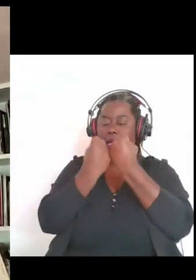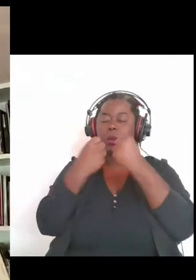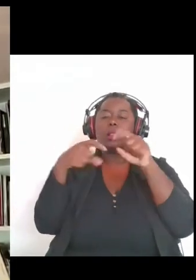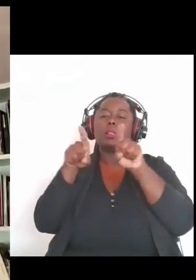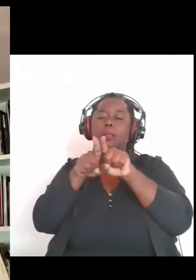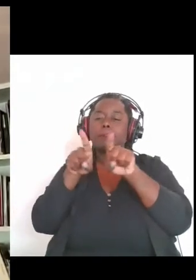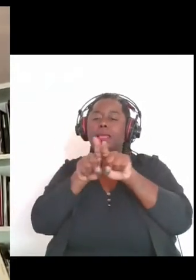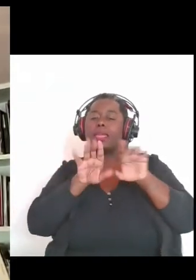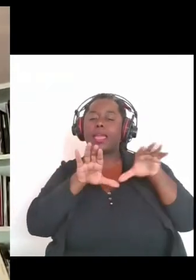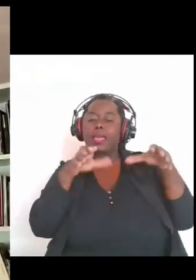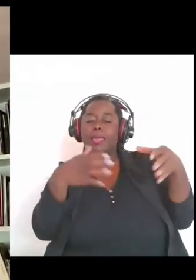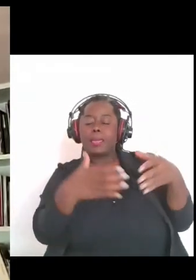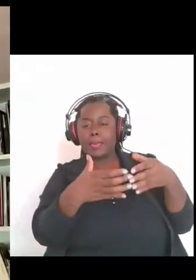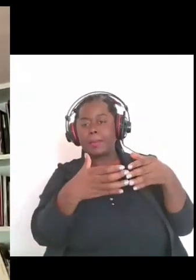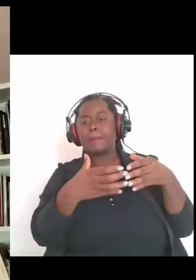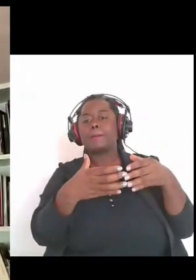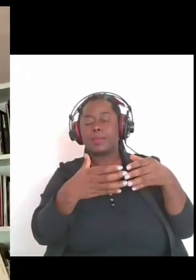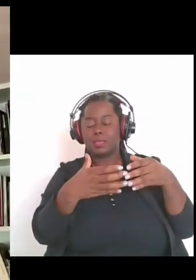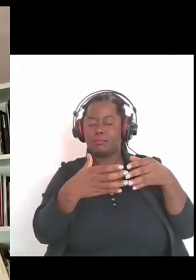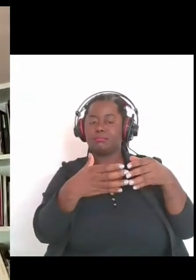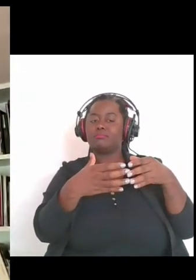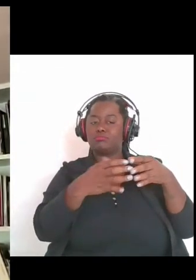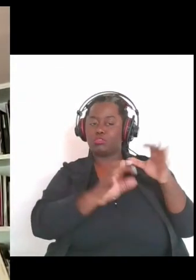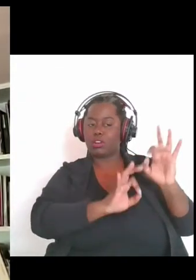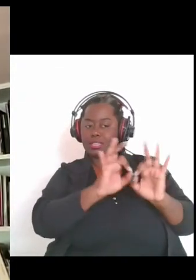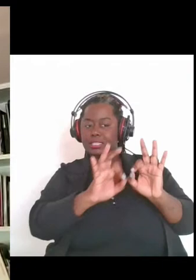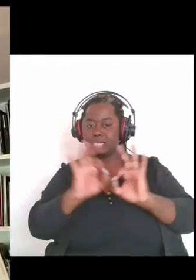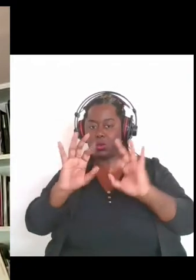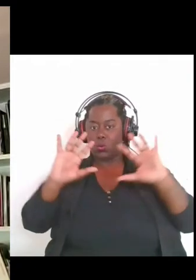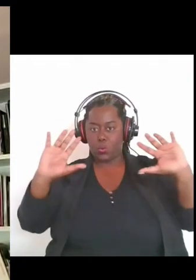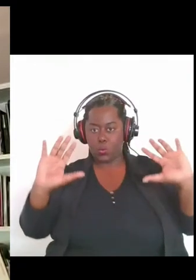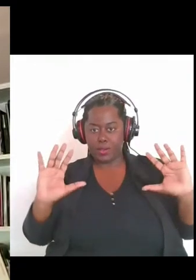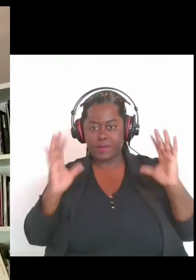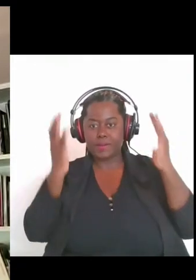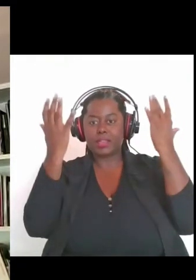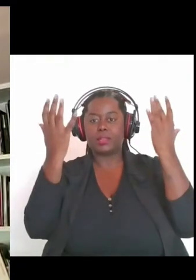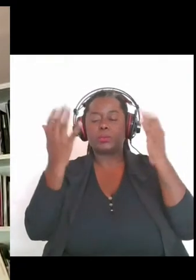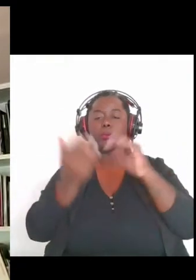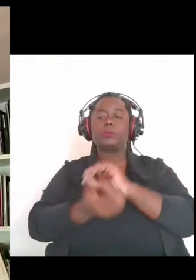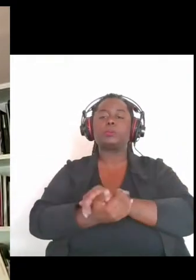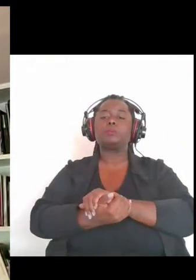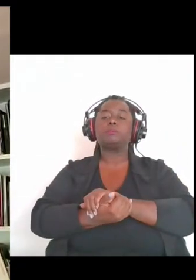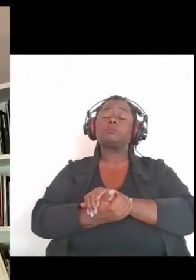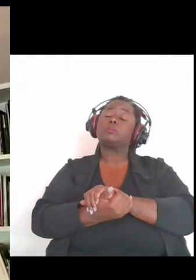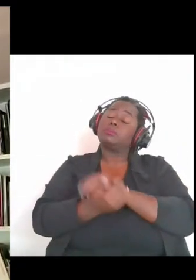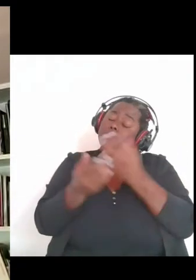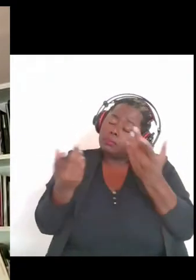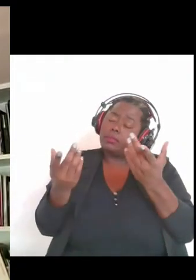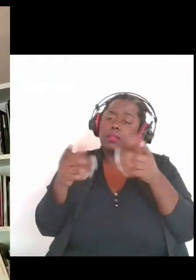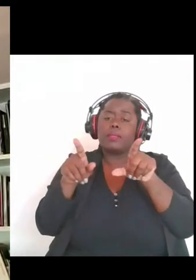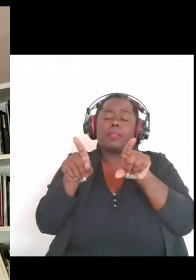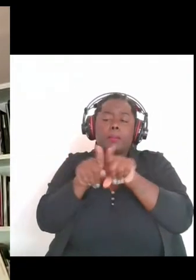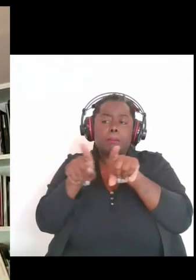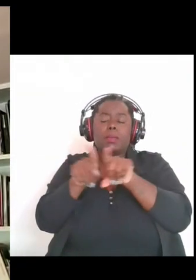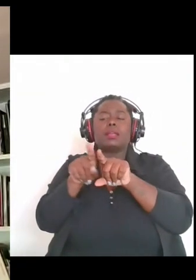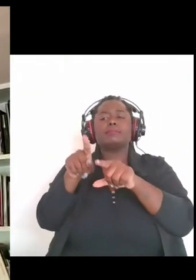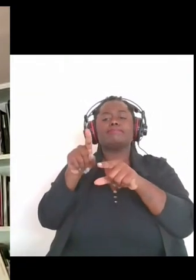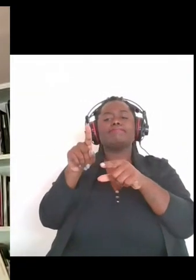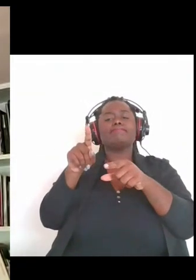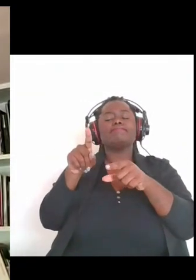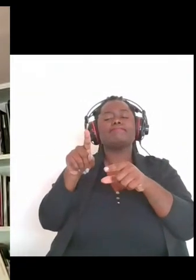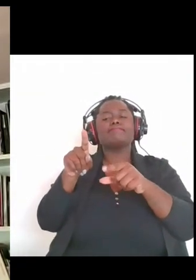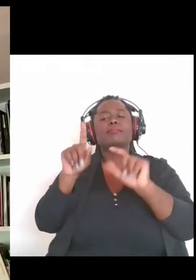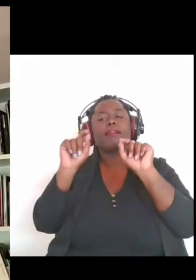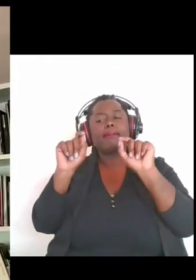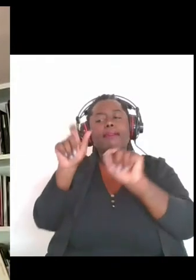seminar as well as our production team is organism more specifically I